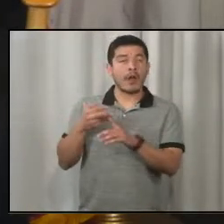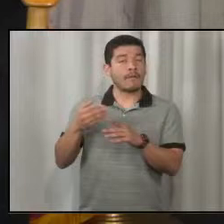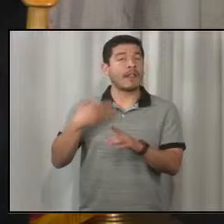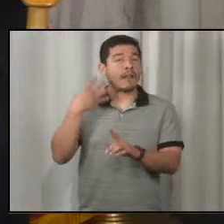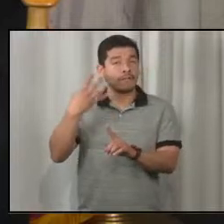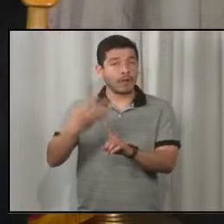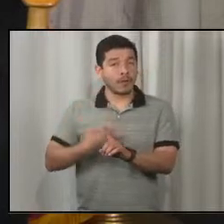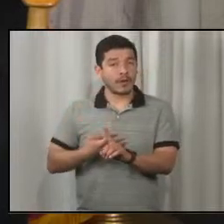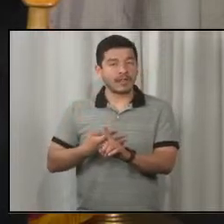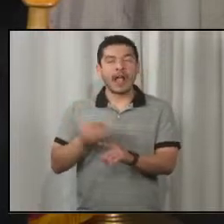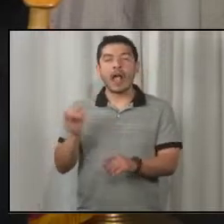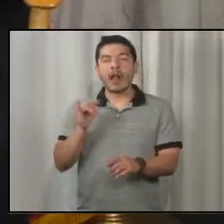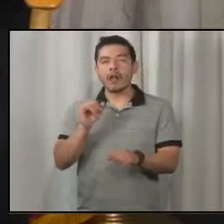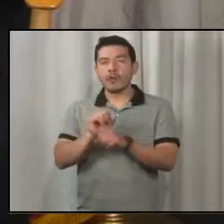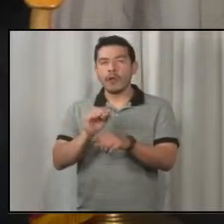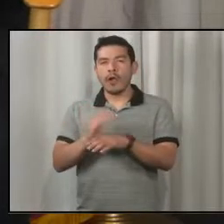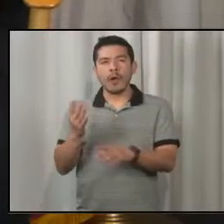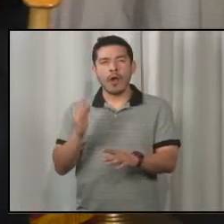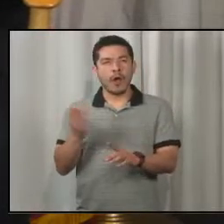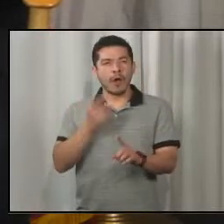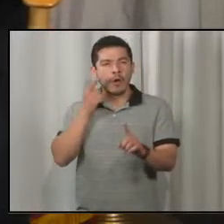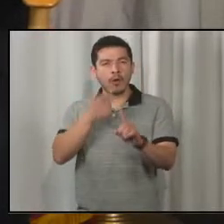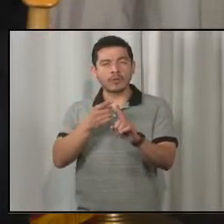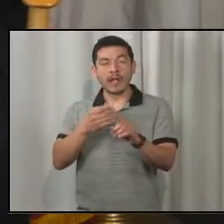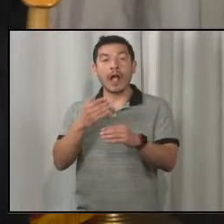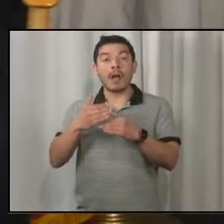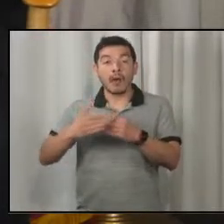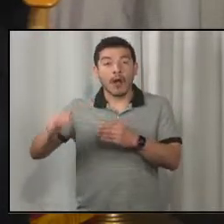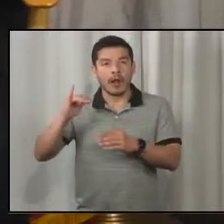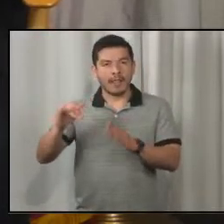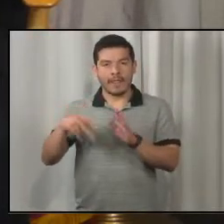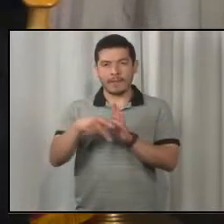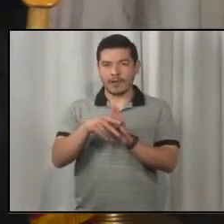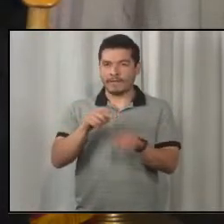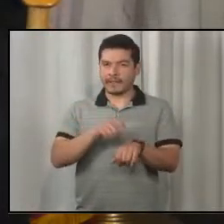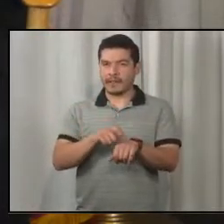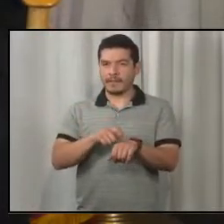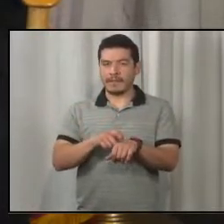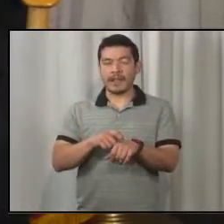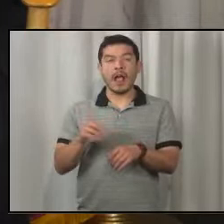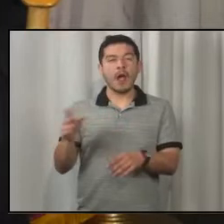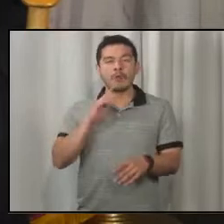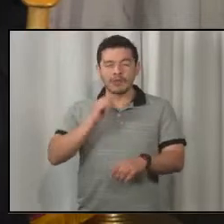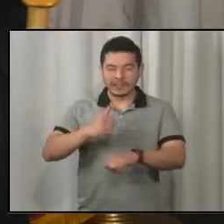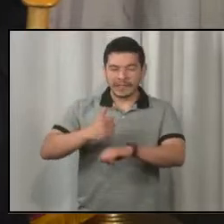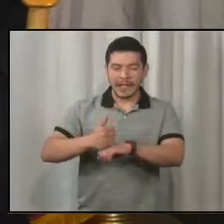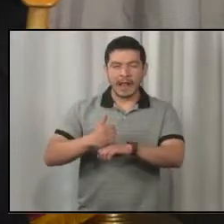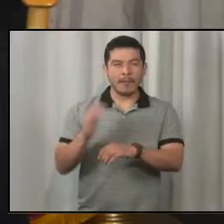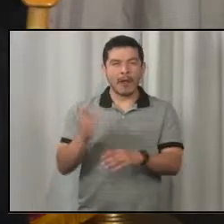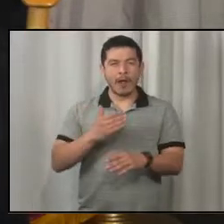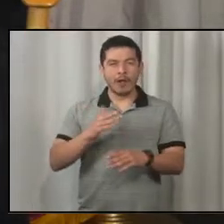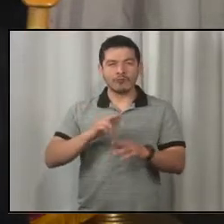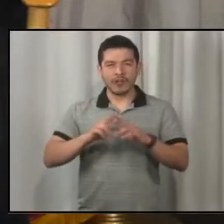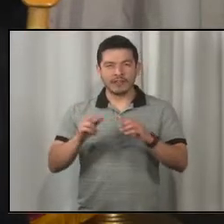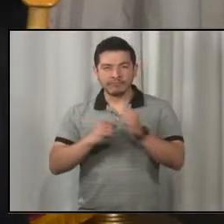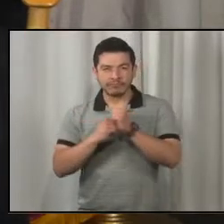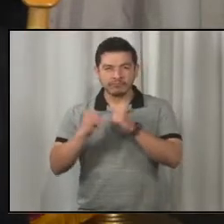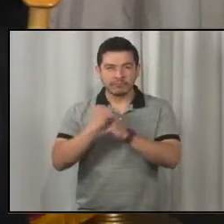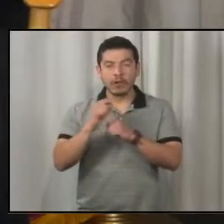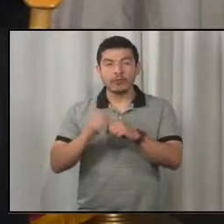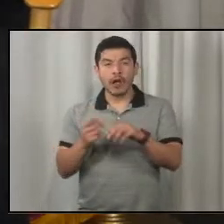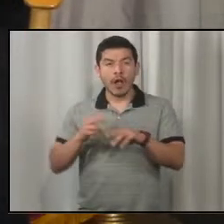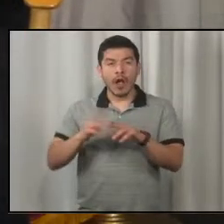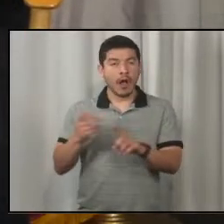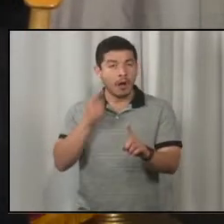that extend beyond that period. Many of these strategies will lay the groundwork to further our goals and increase our capacity as a city to